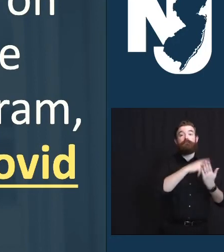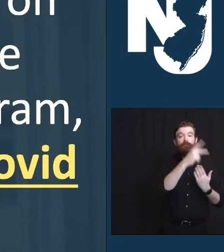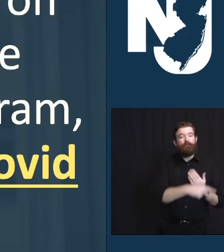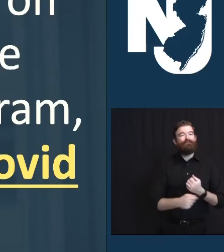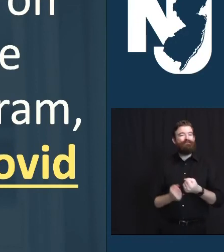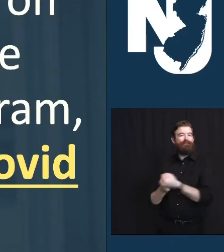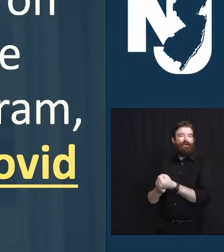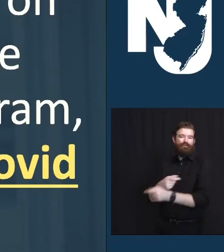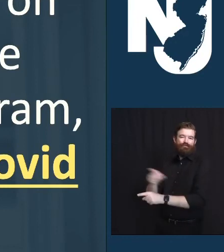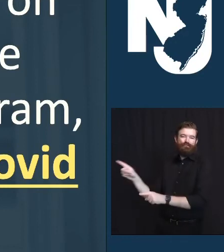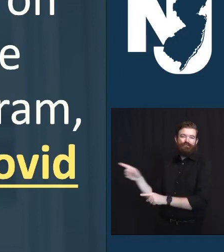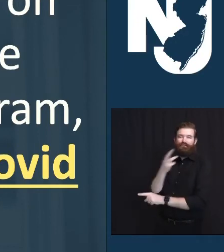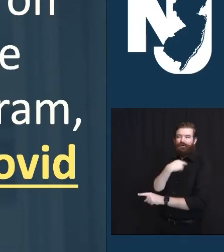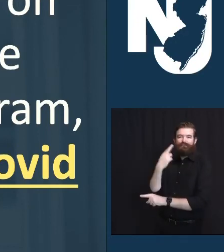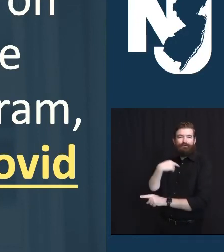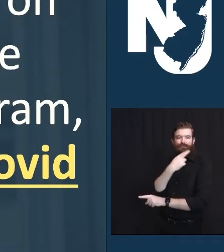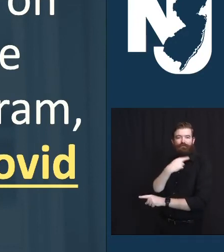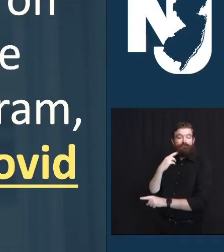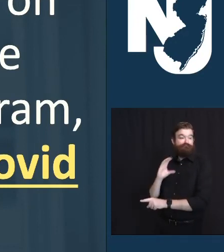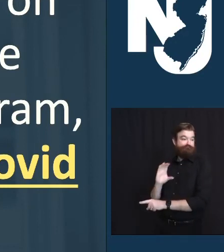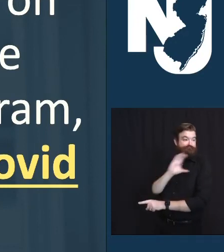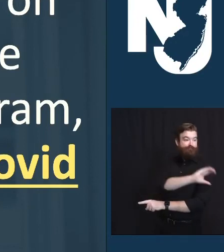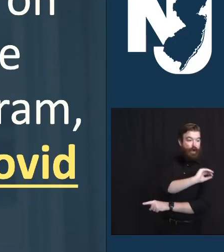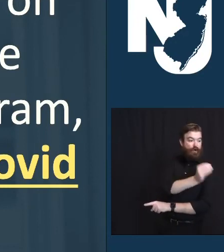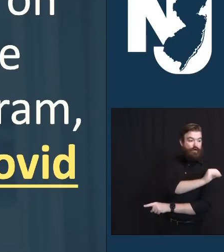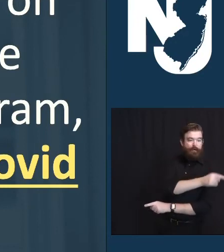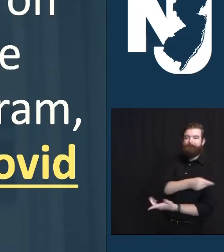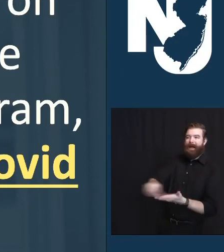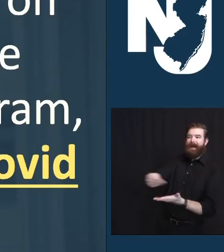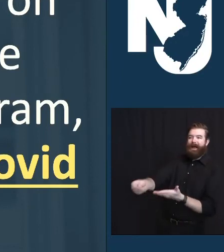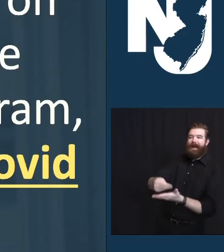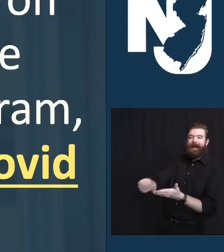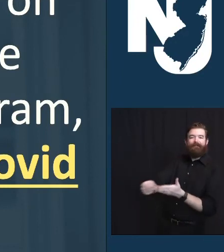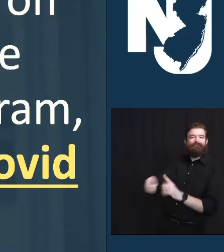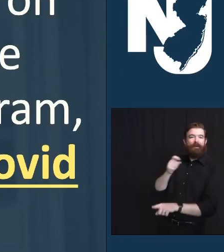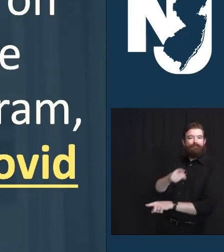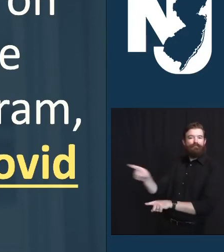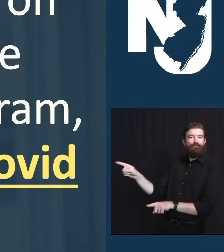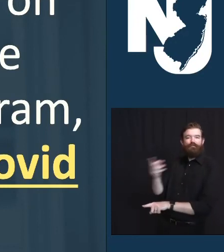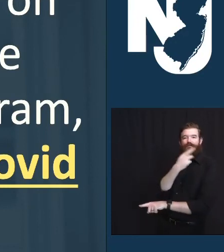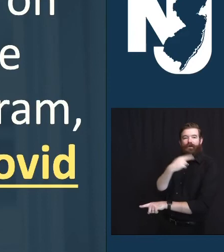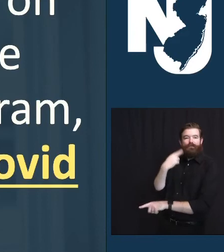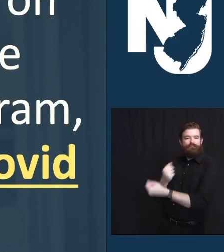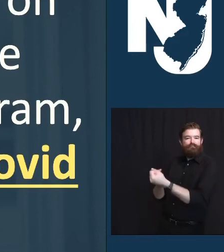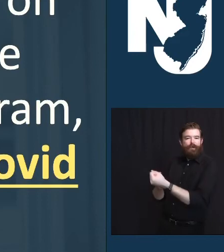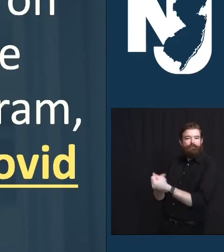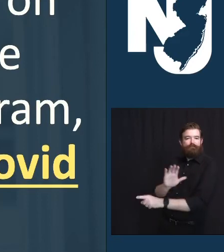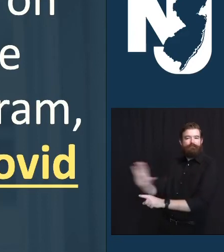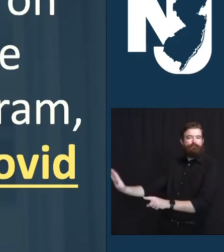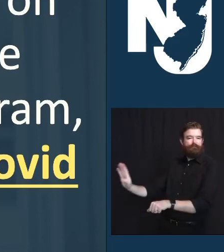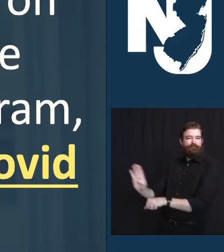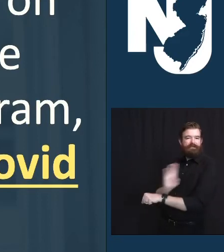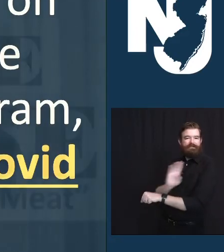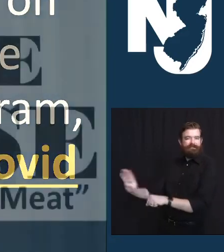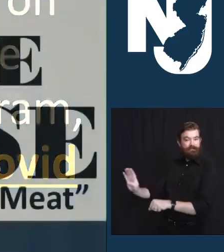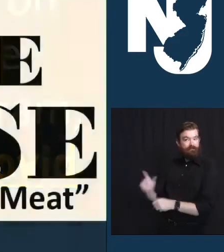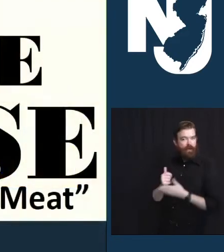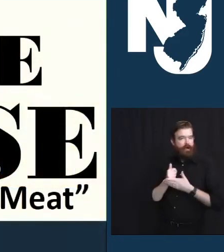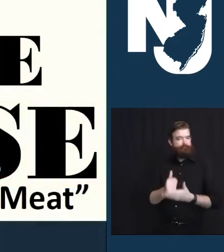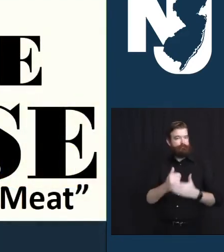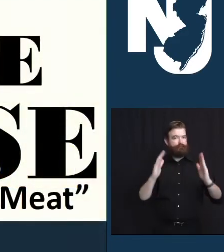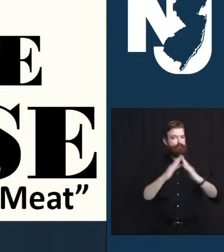piece of our state's economy, but their local economies as well. Not just creating good jobs, but enhancing communities. And